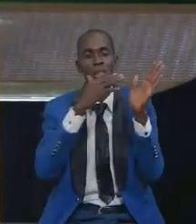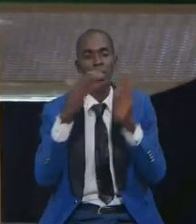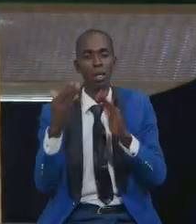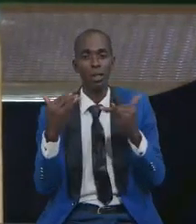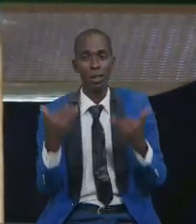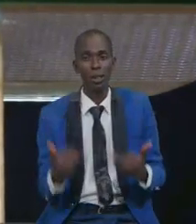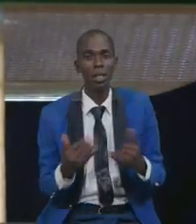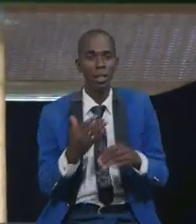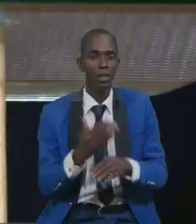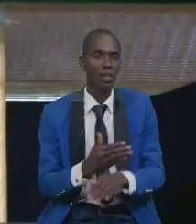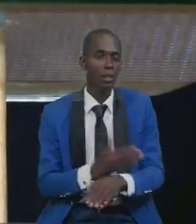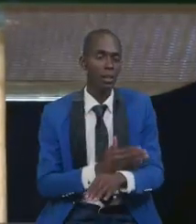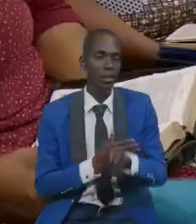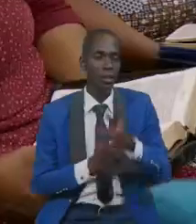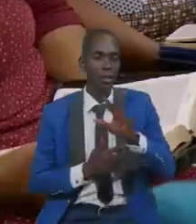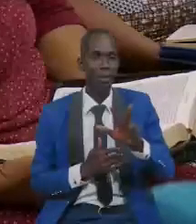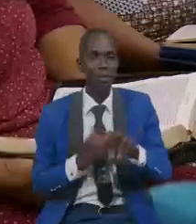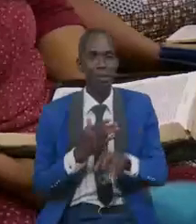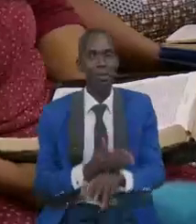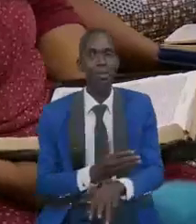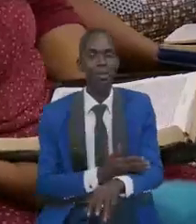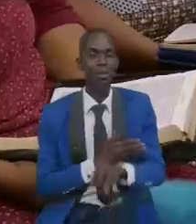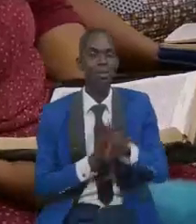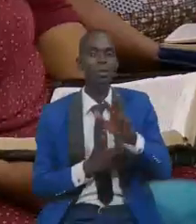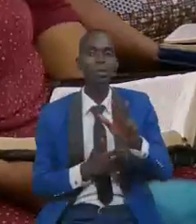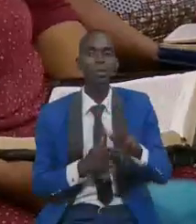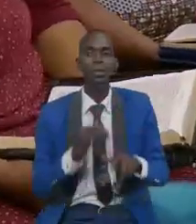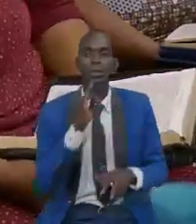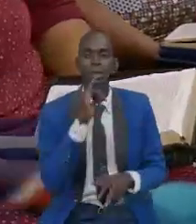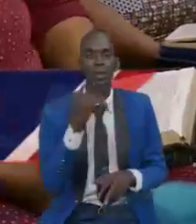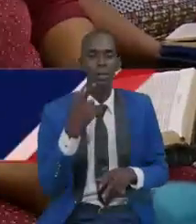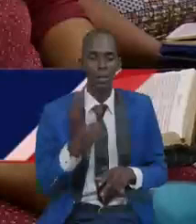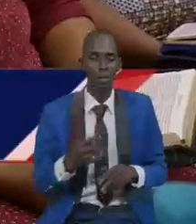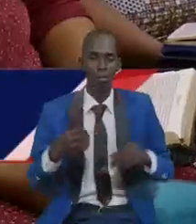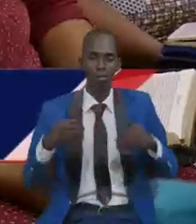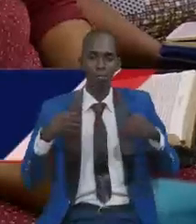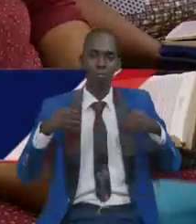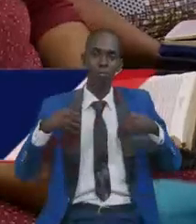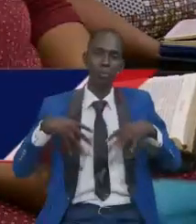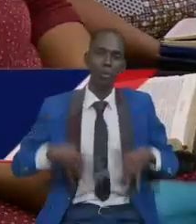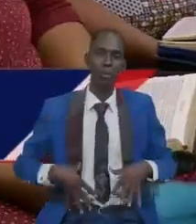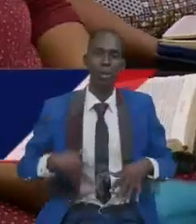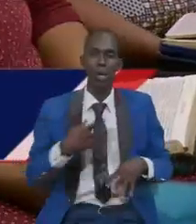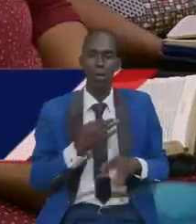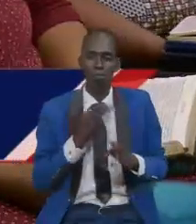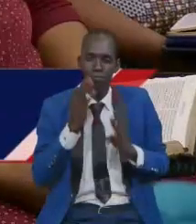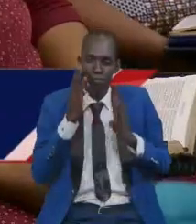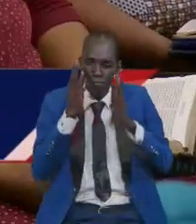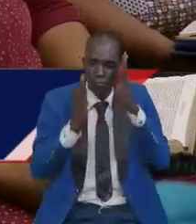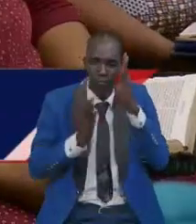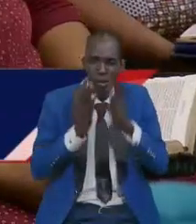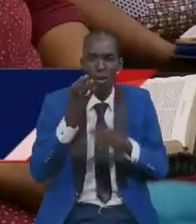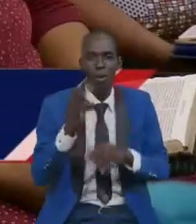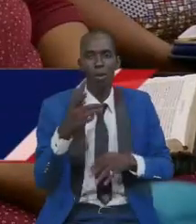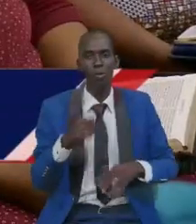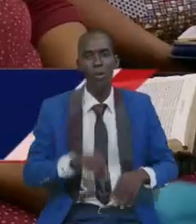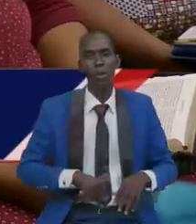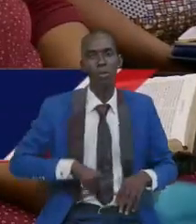three here. Number three is the depression and disgrace of the